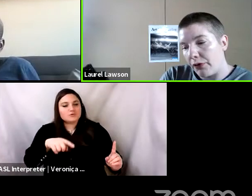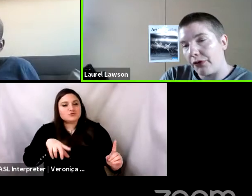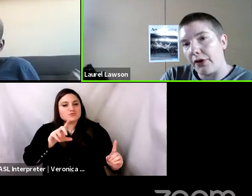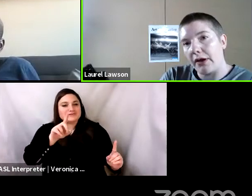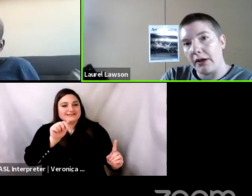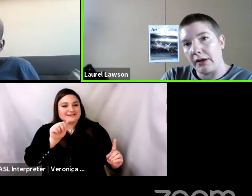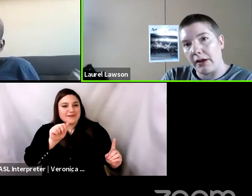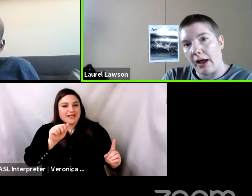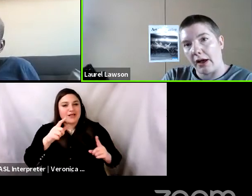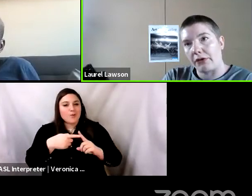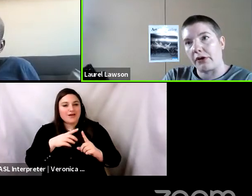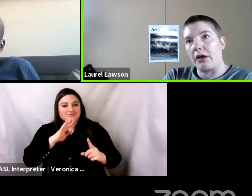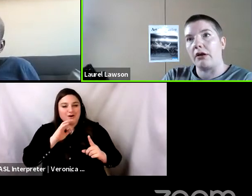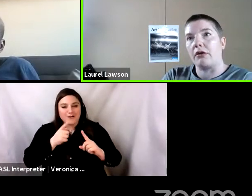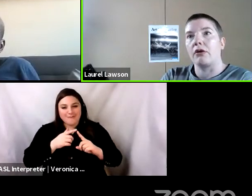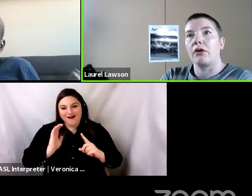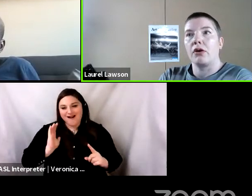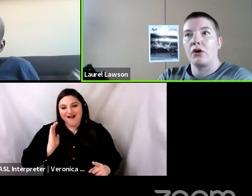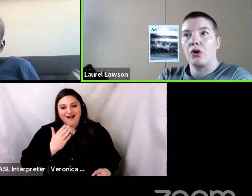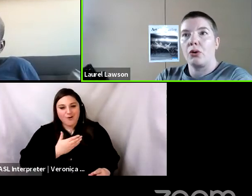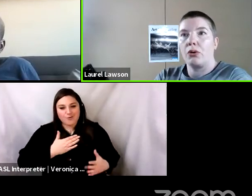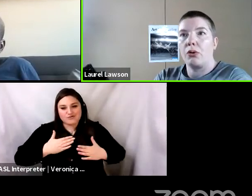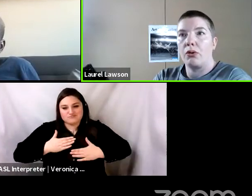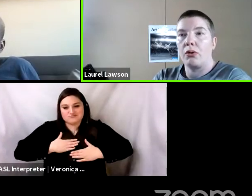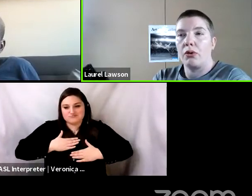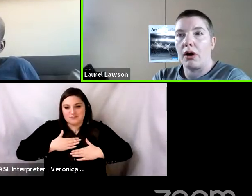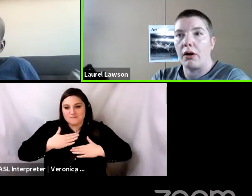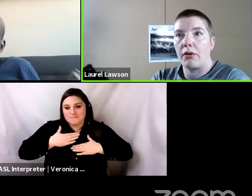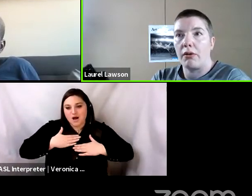I'm interested in asking,